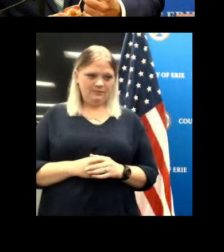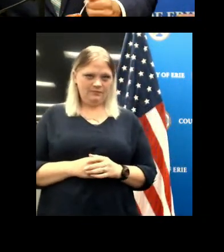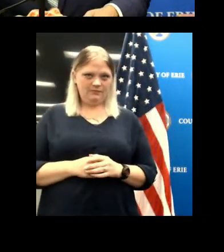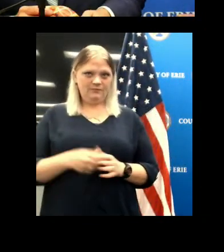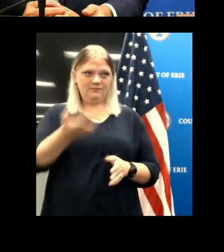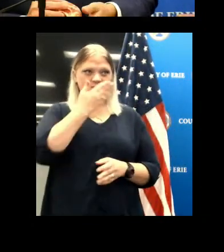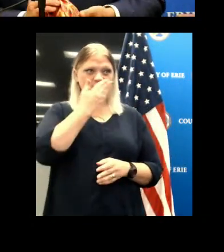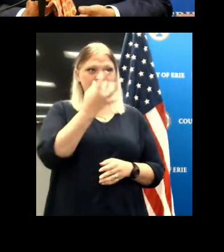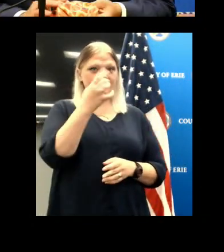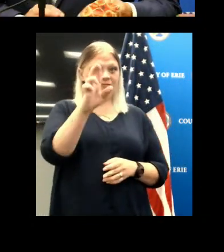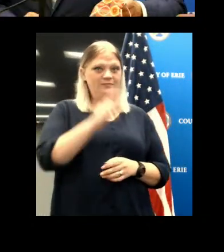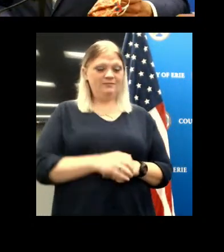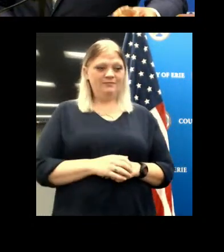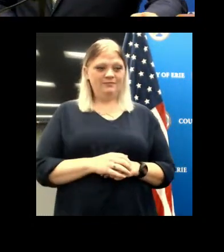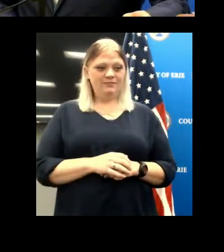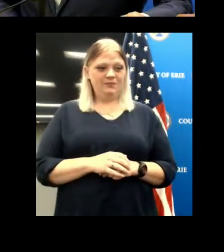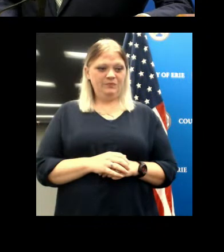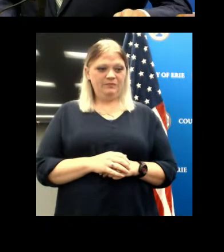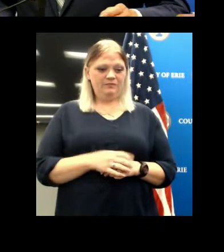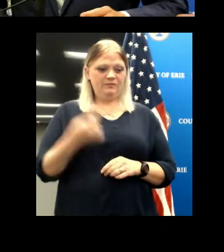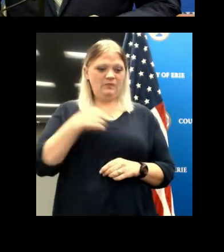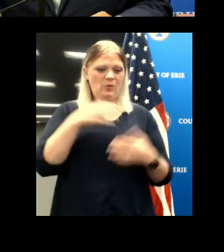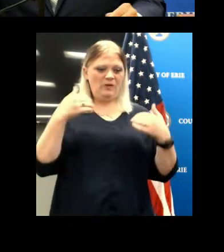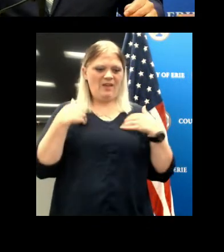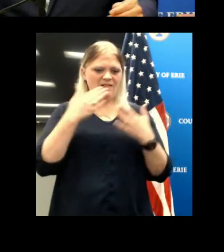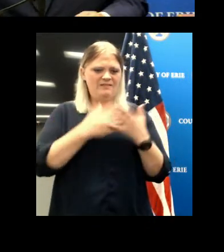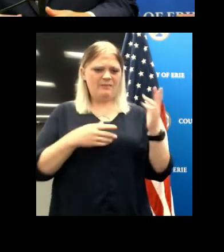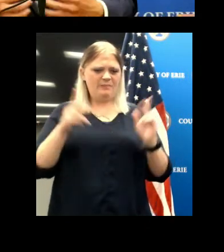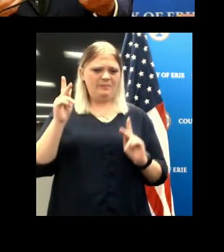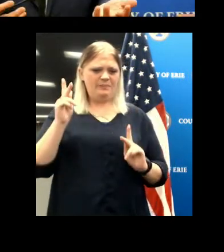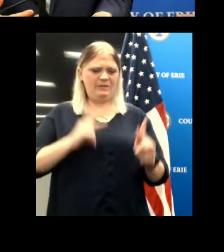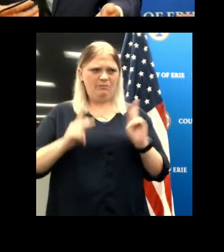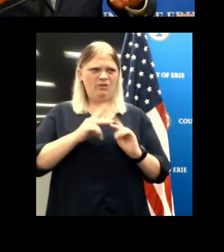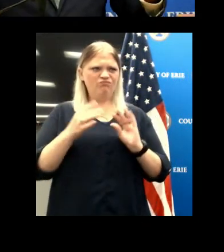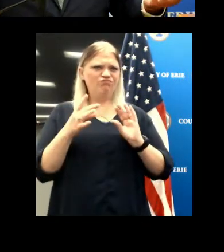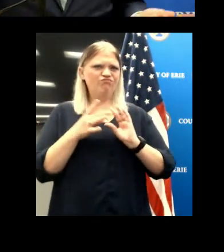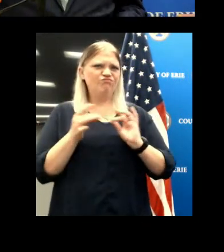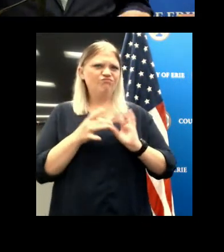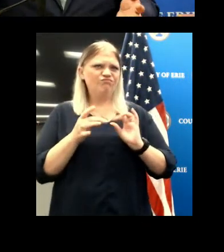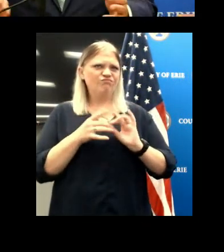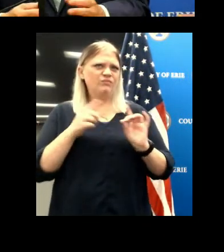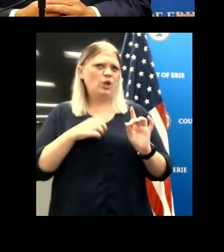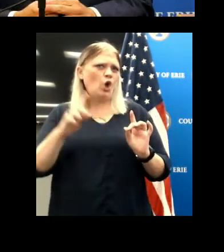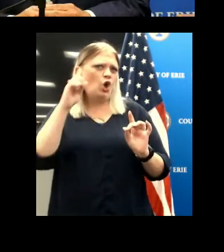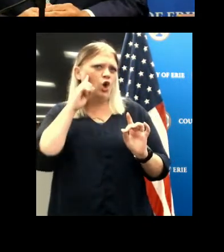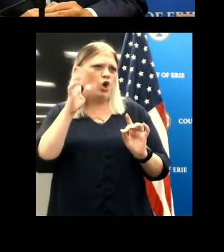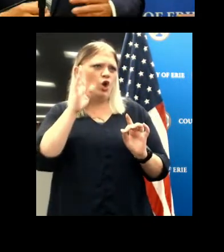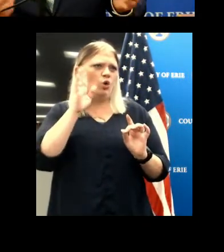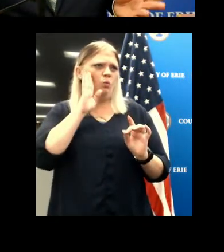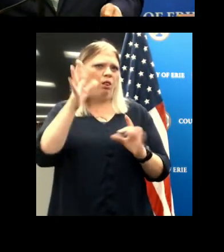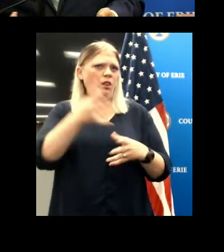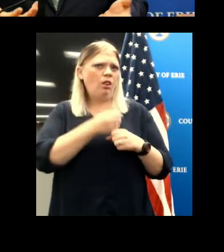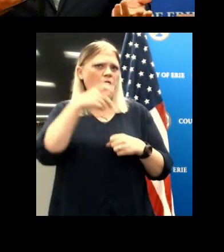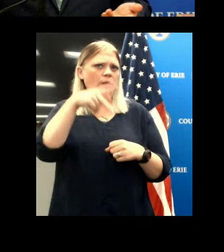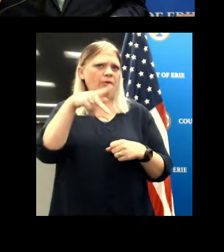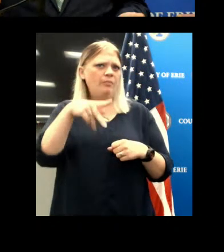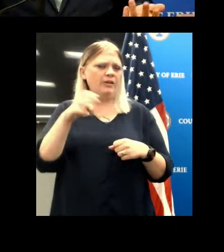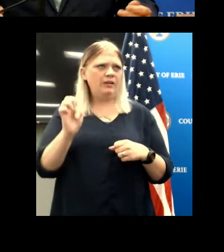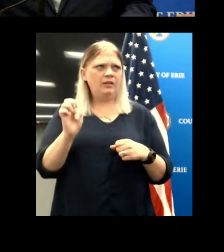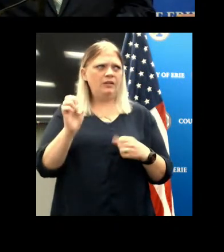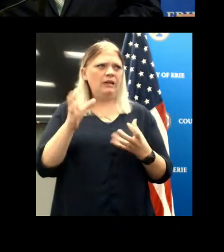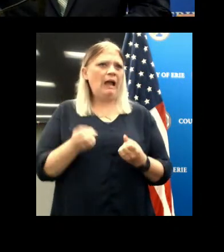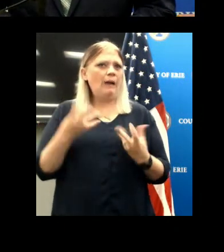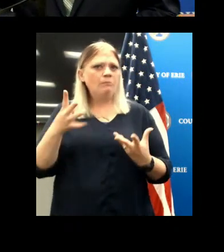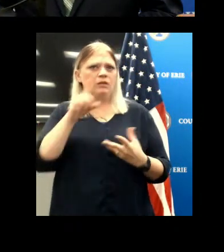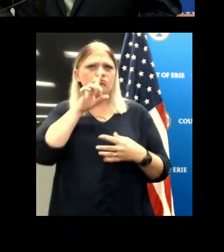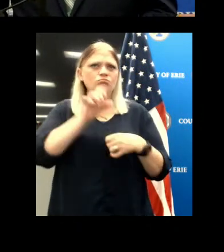Thank you, Dr. Burstein. We've had some people comment saying, we heard that you were getting PPE, but how much of it